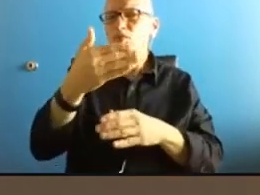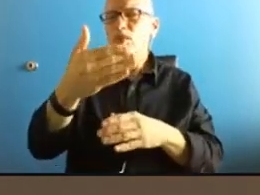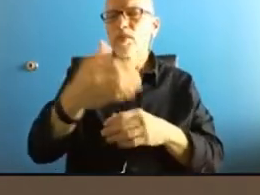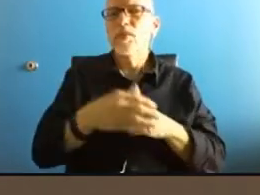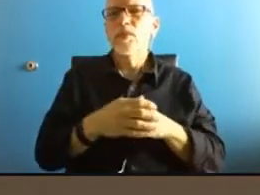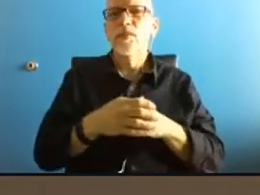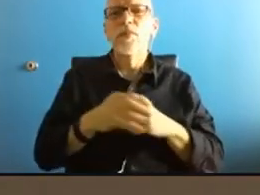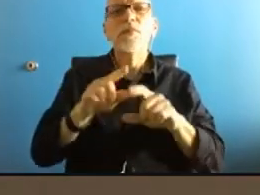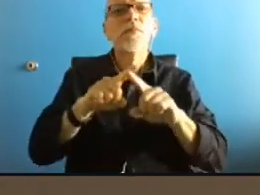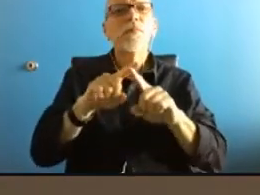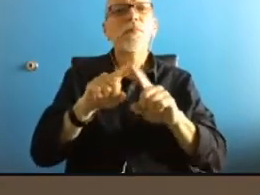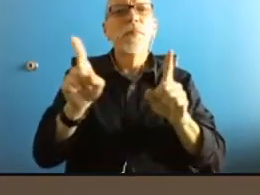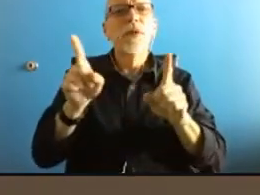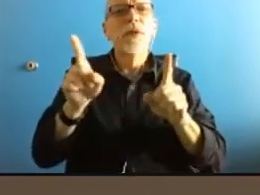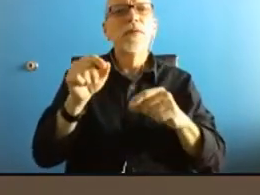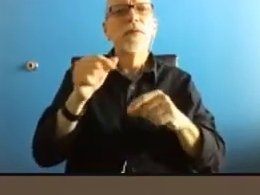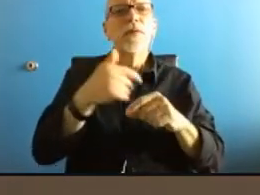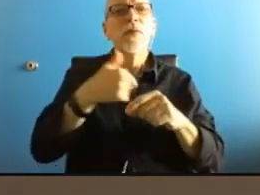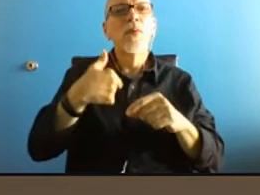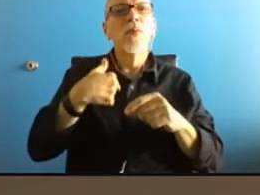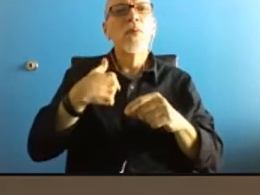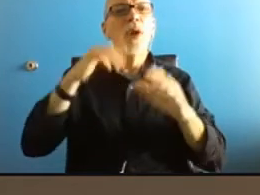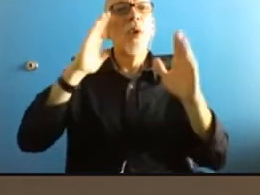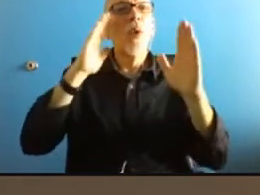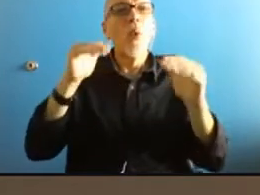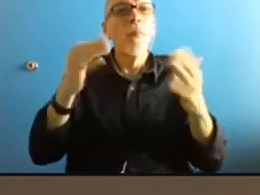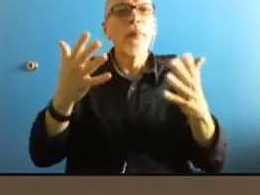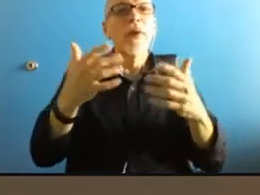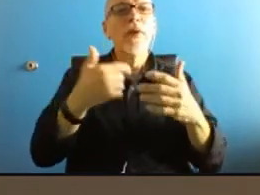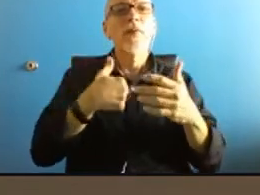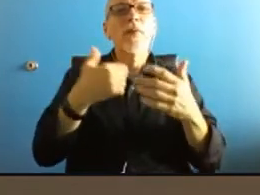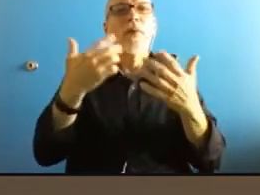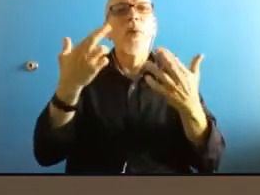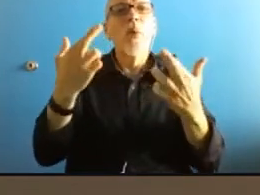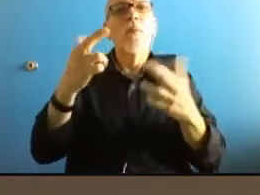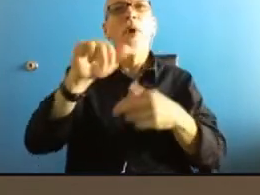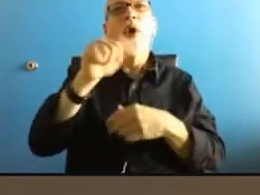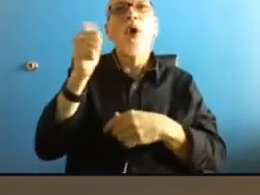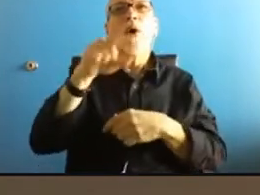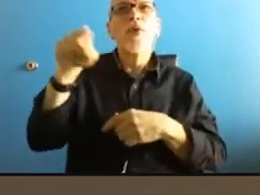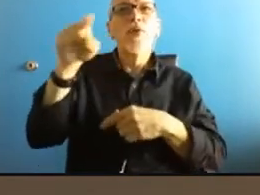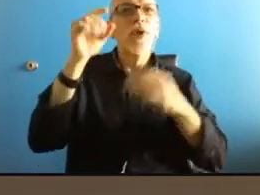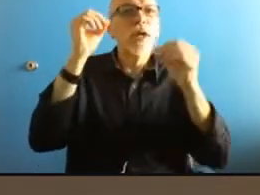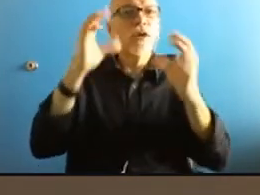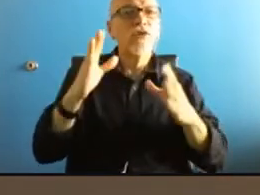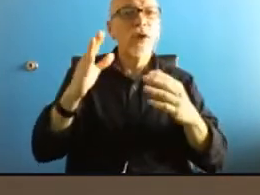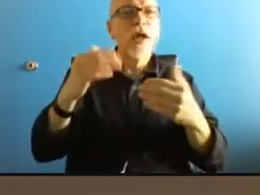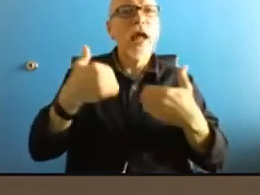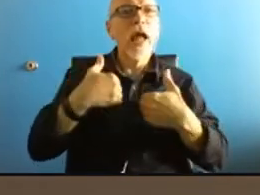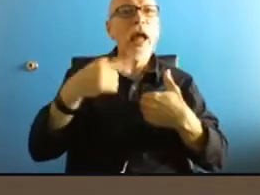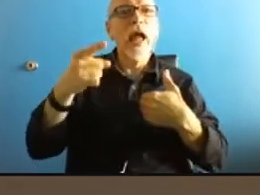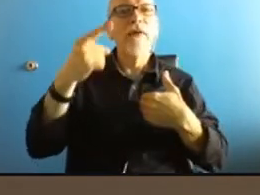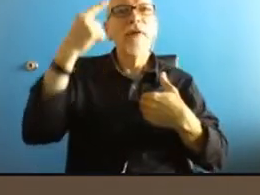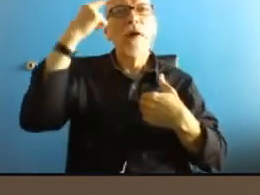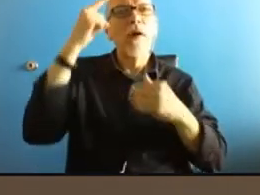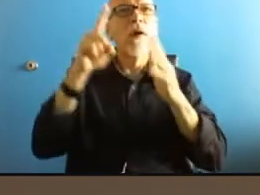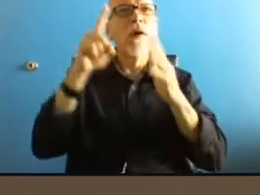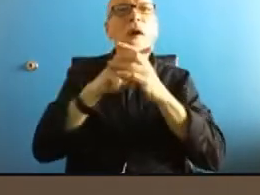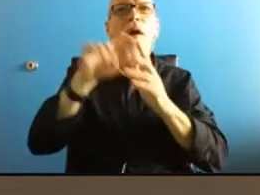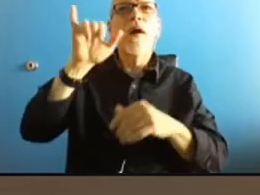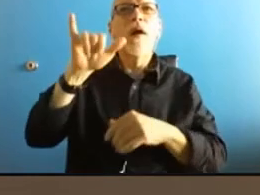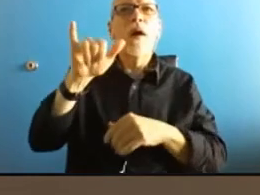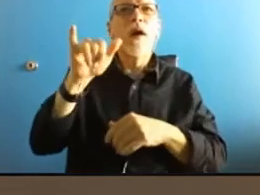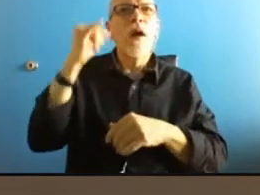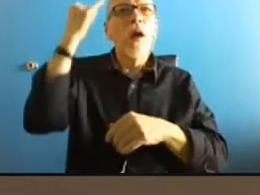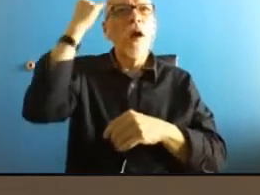But what we were hoping was that other educators can have these aha moments where they're like,